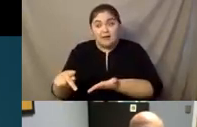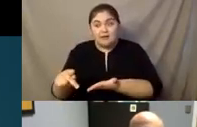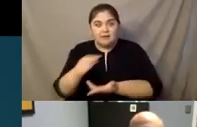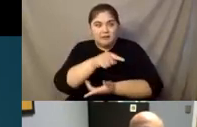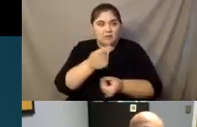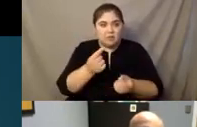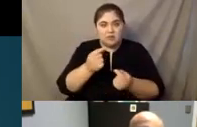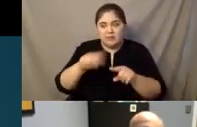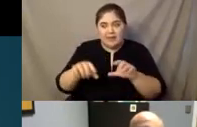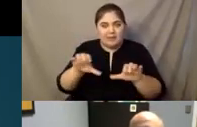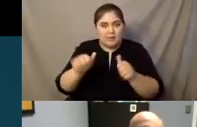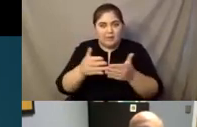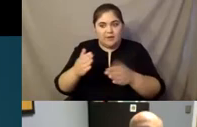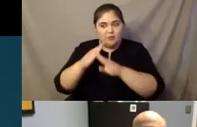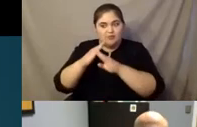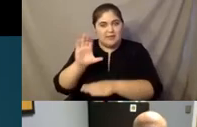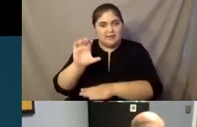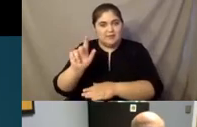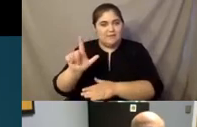to protect those civil rights. So